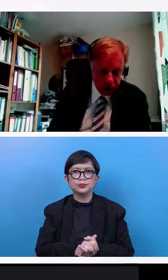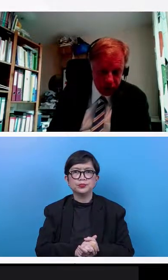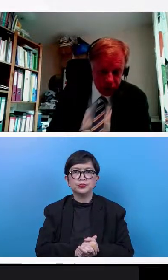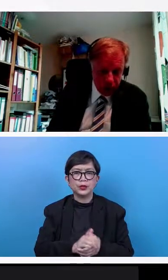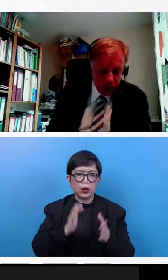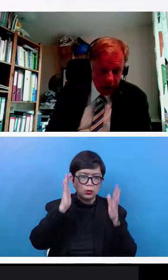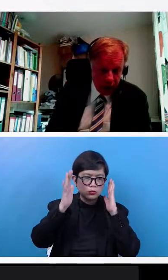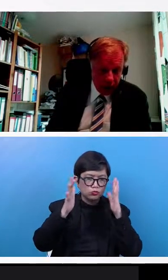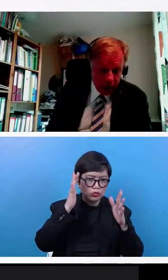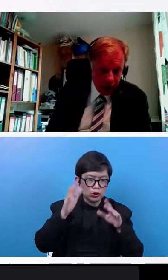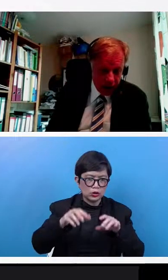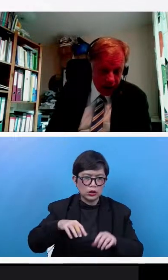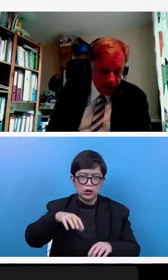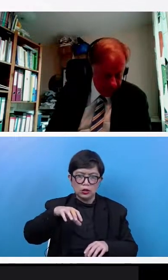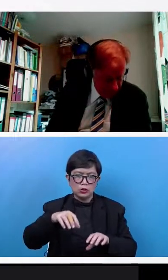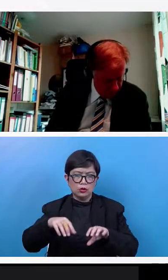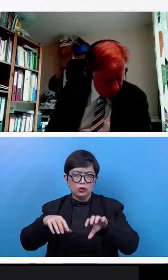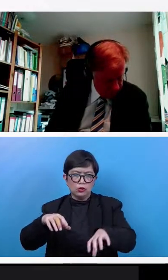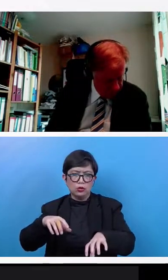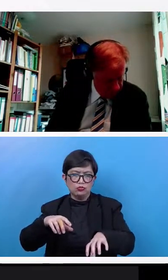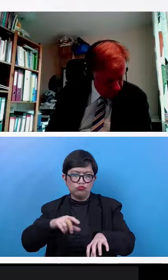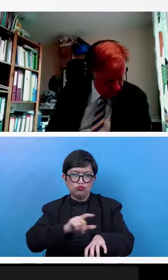conditions.